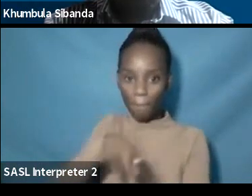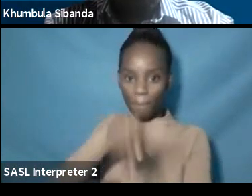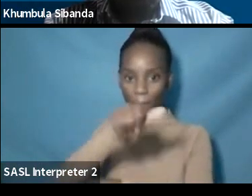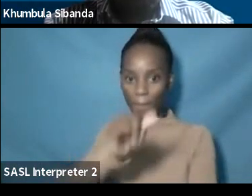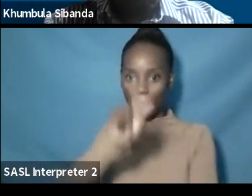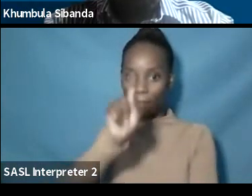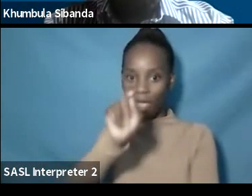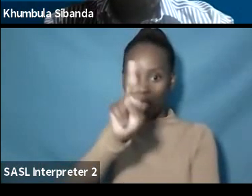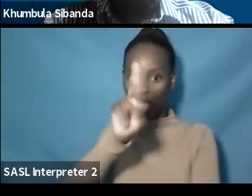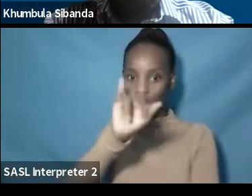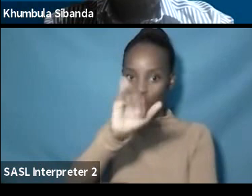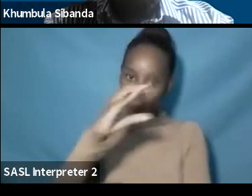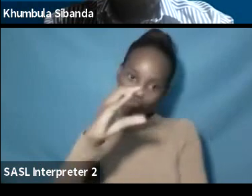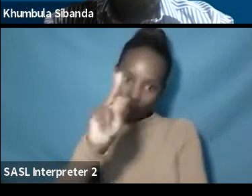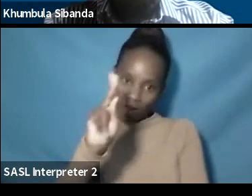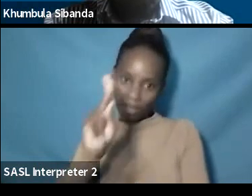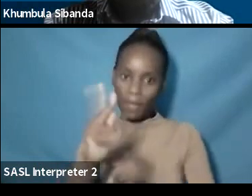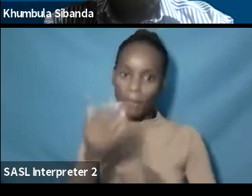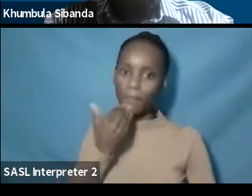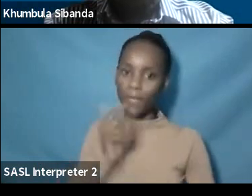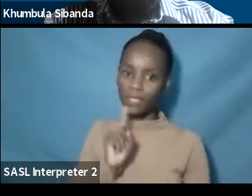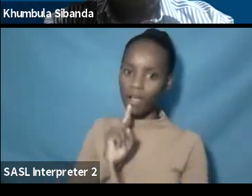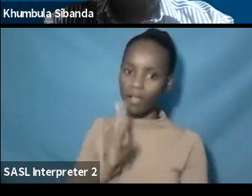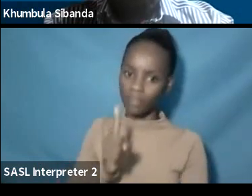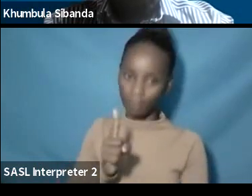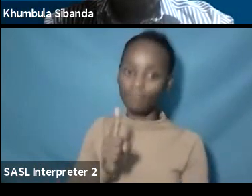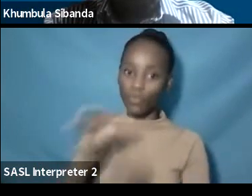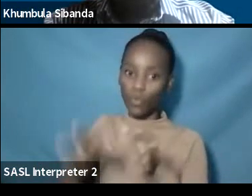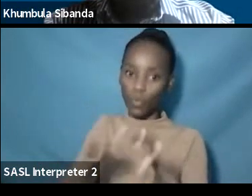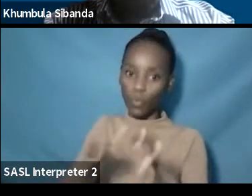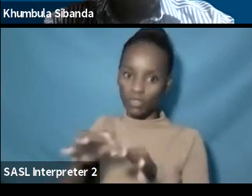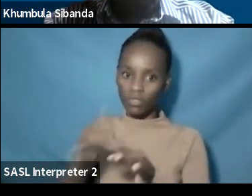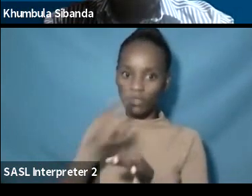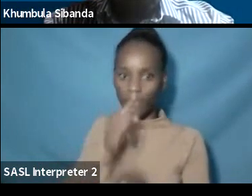can make emphasis on the response.